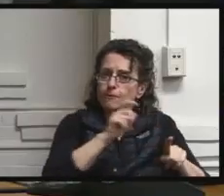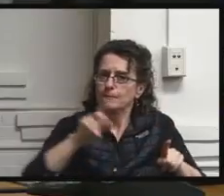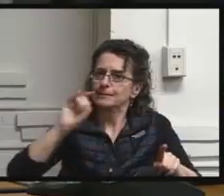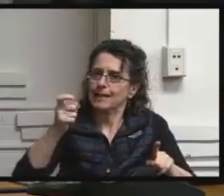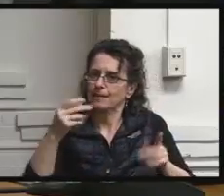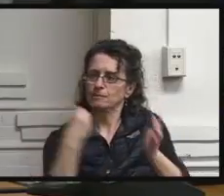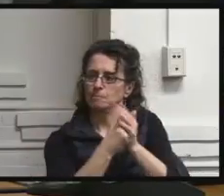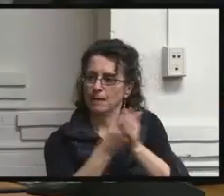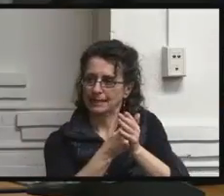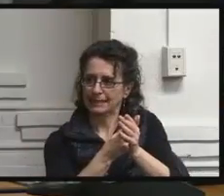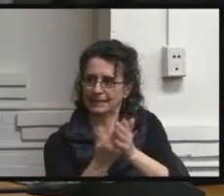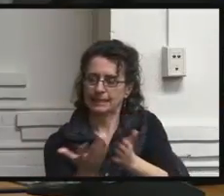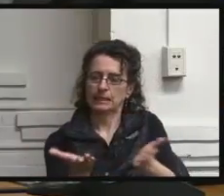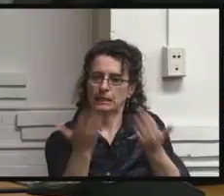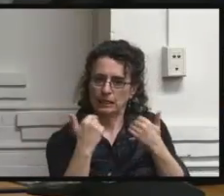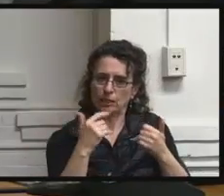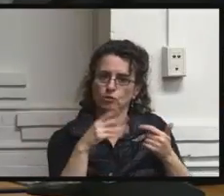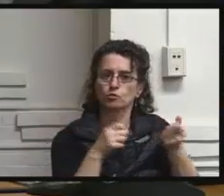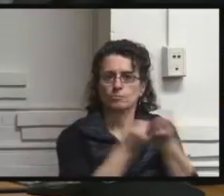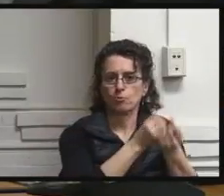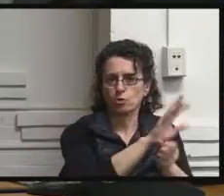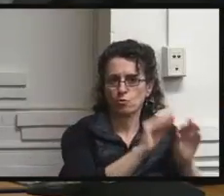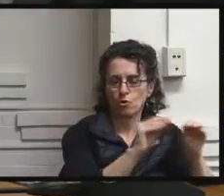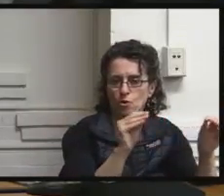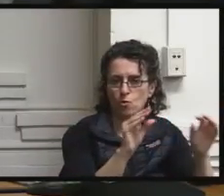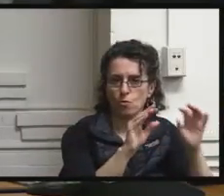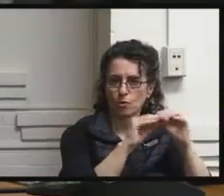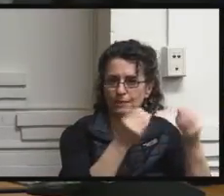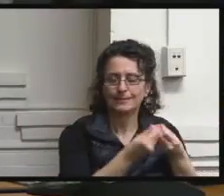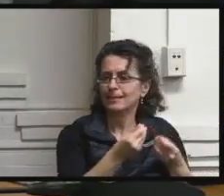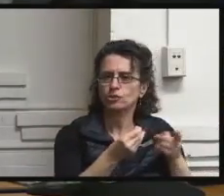so what I'm trying to figure out is